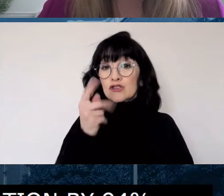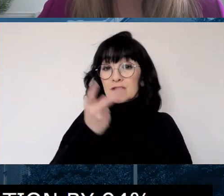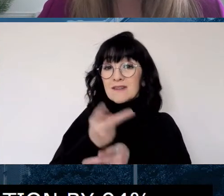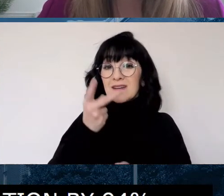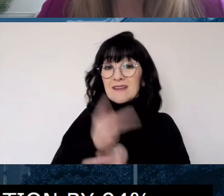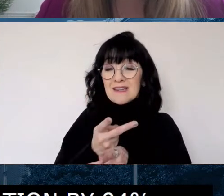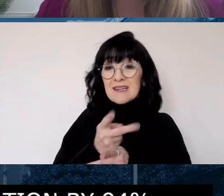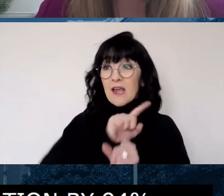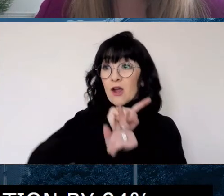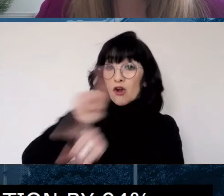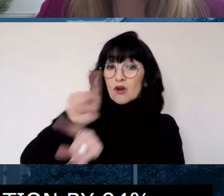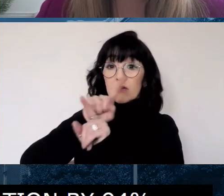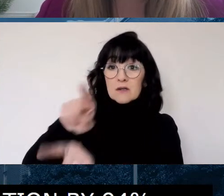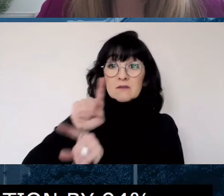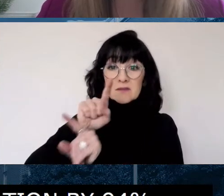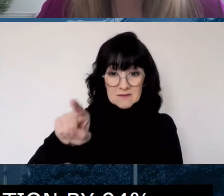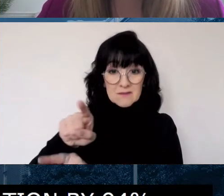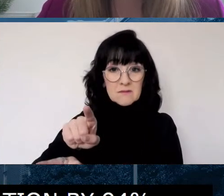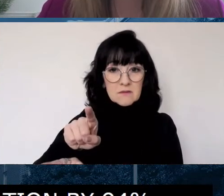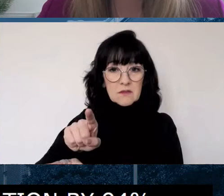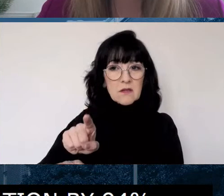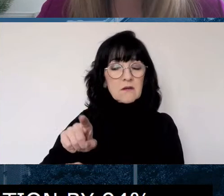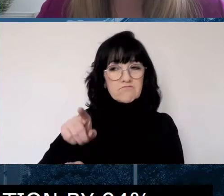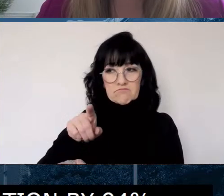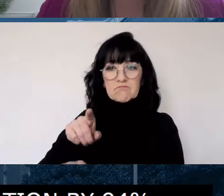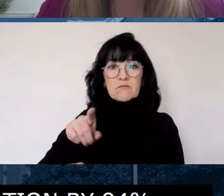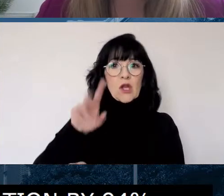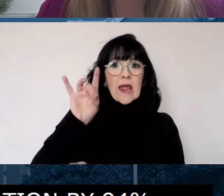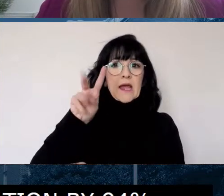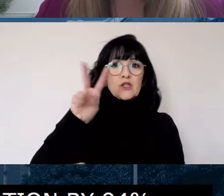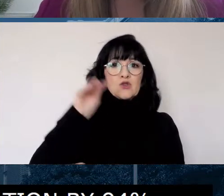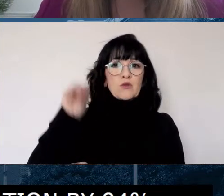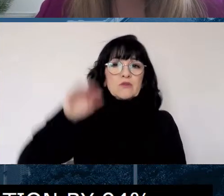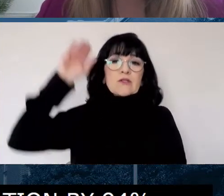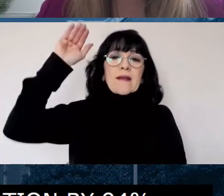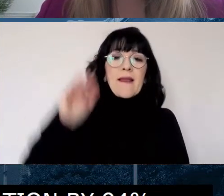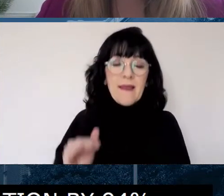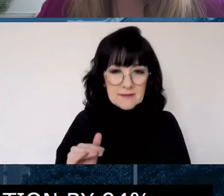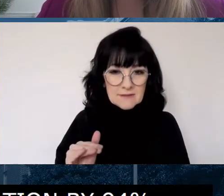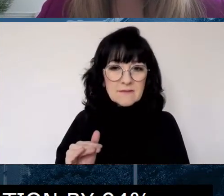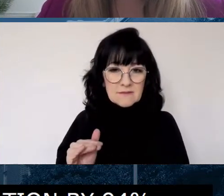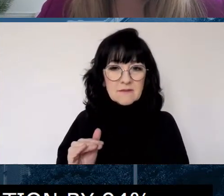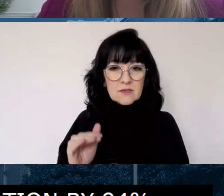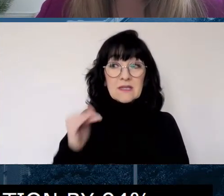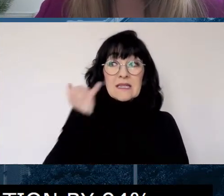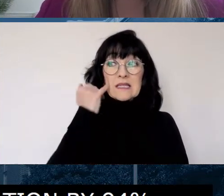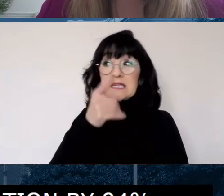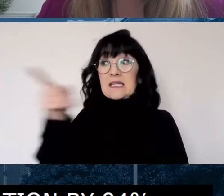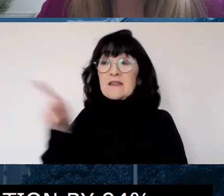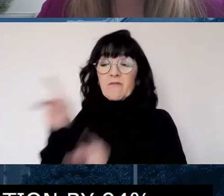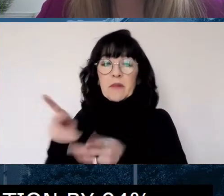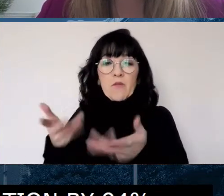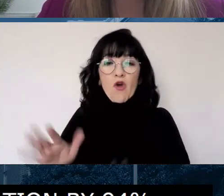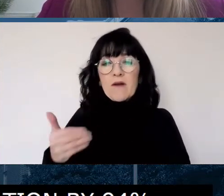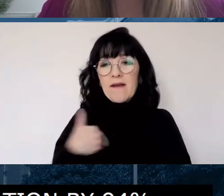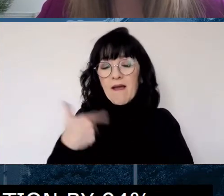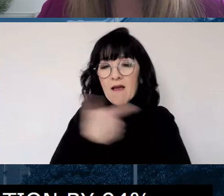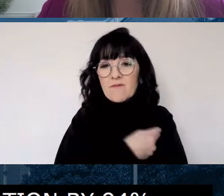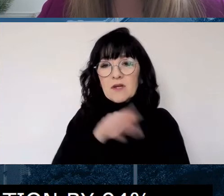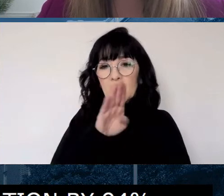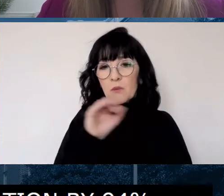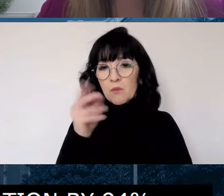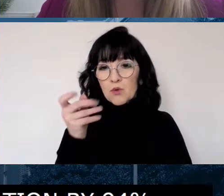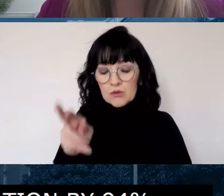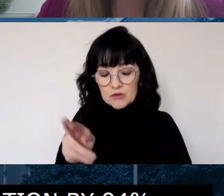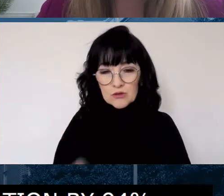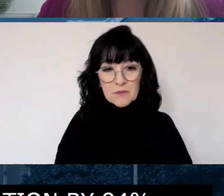of 3 weeks when Omicron was the predominant variant. The second study looked at